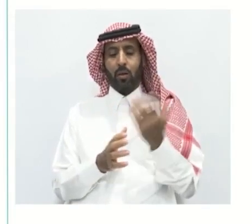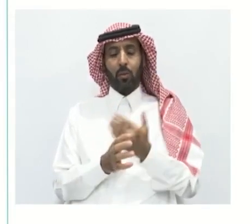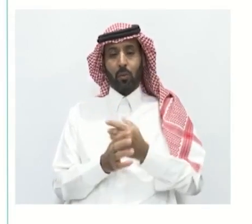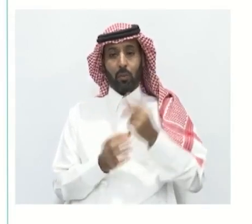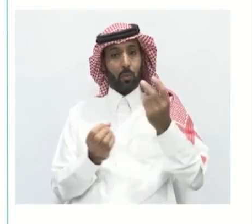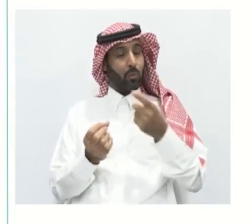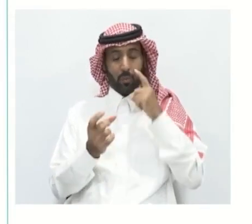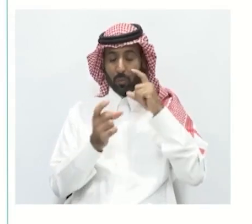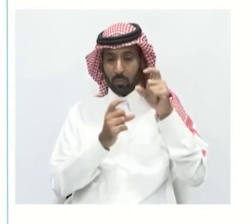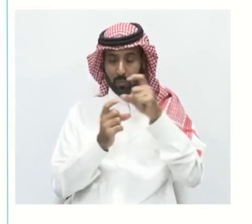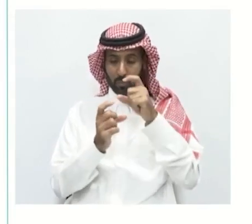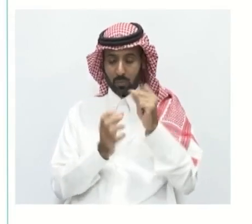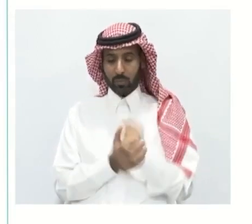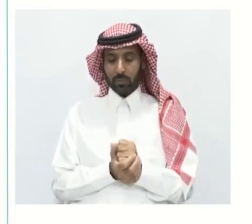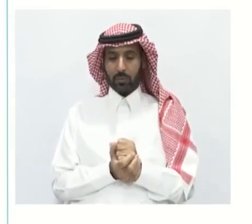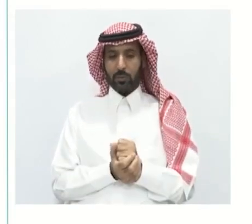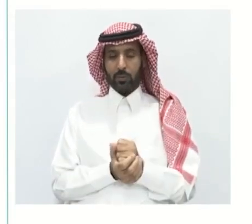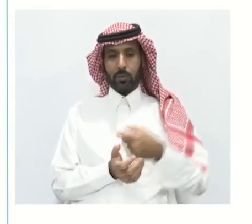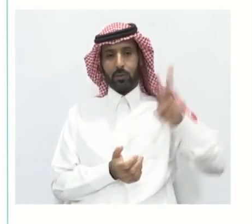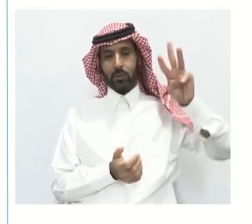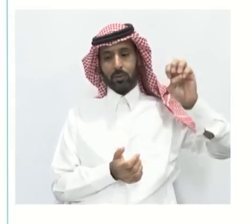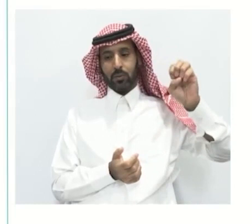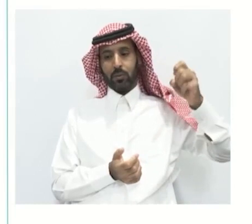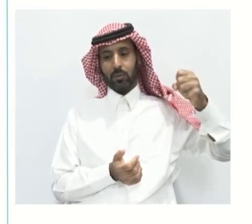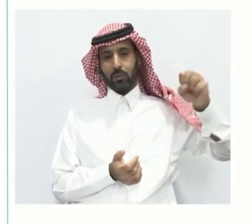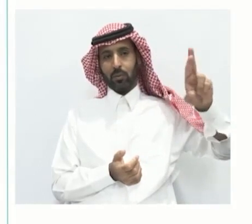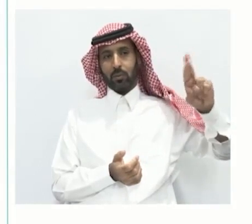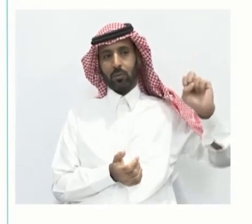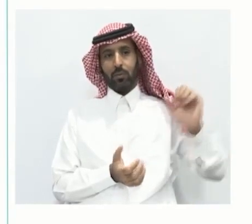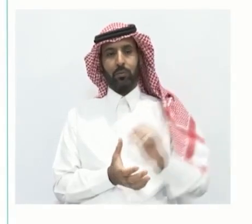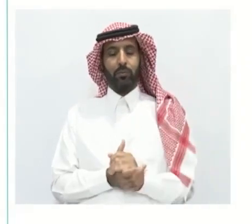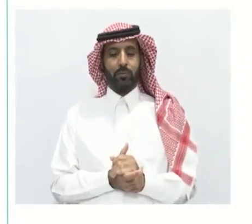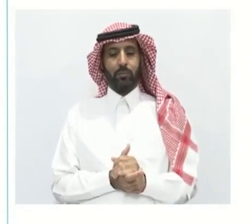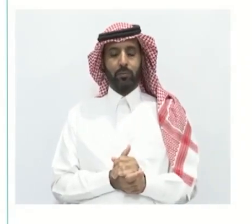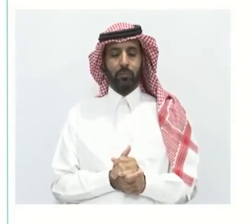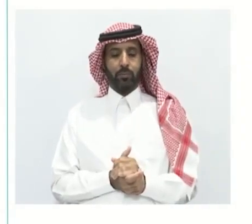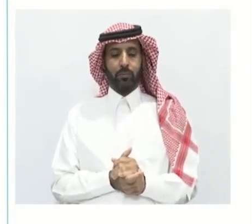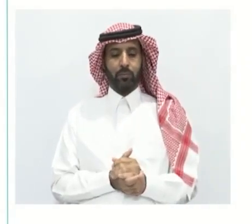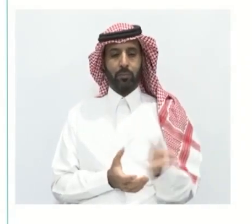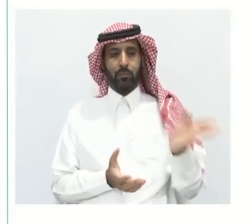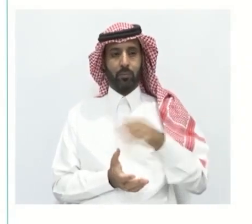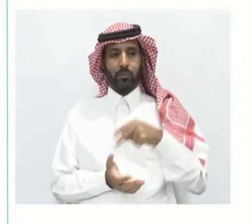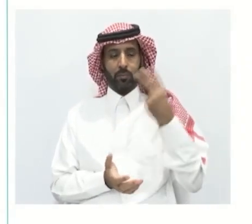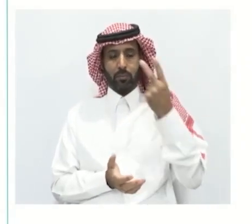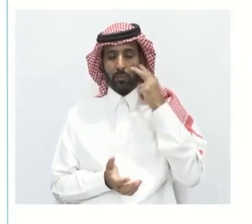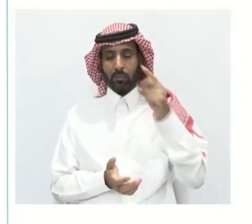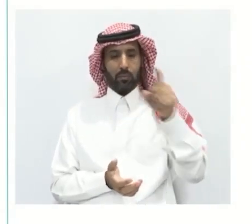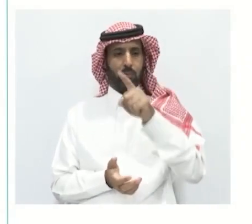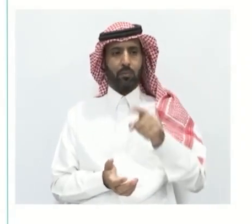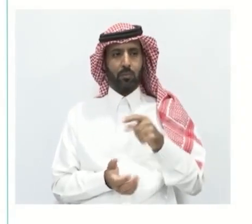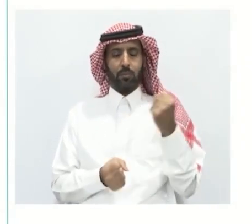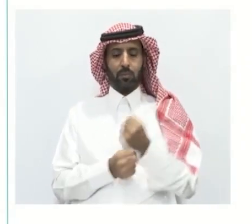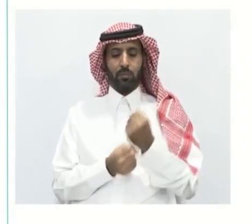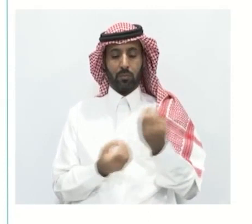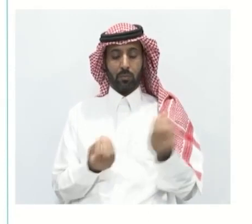many cameras in plural, we said there were. The second question here, work with a